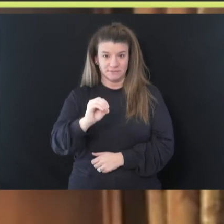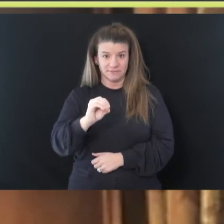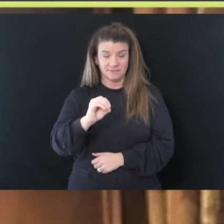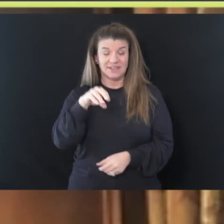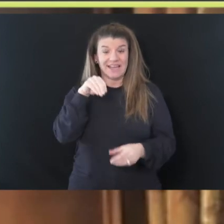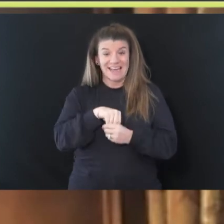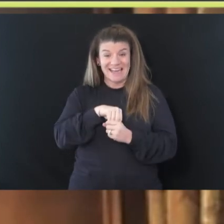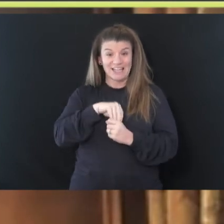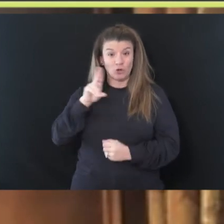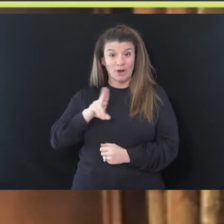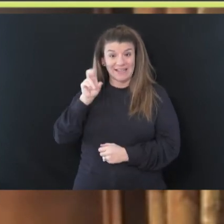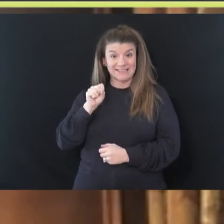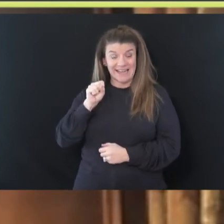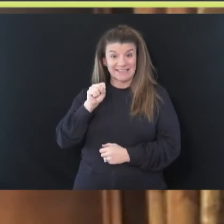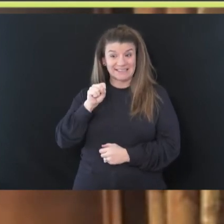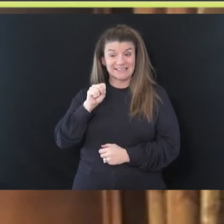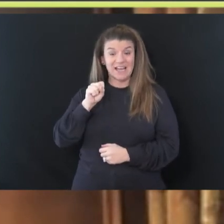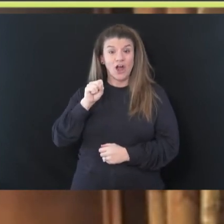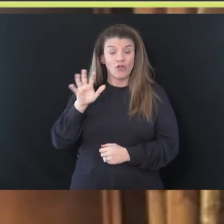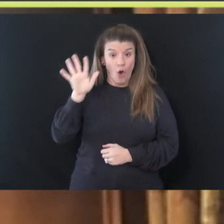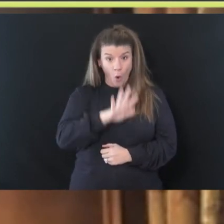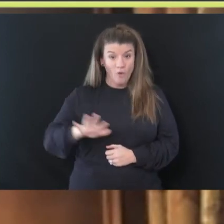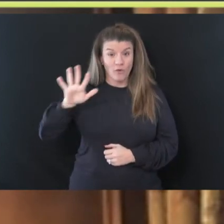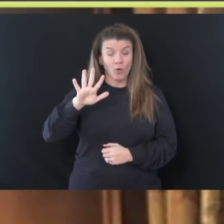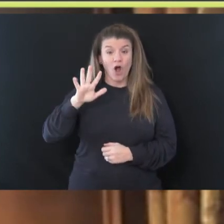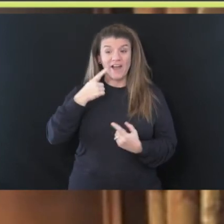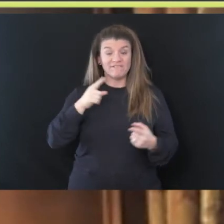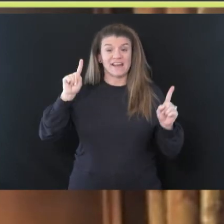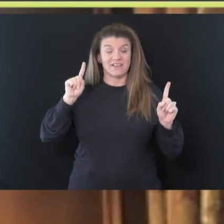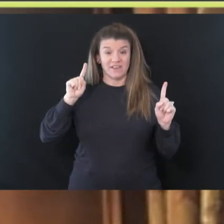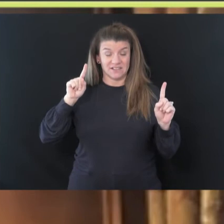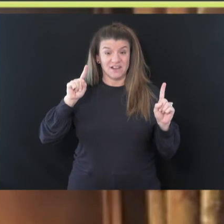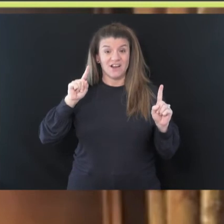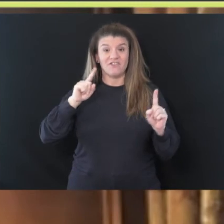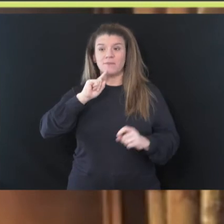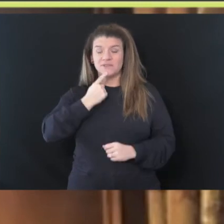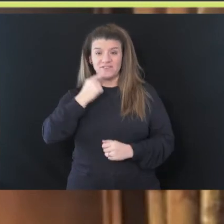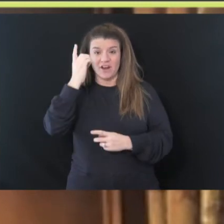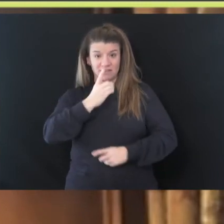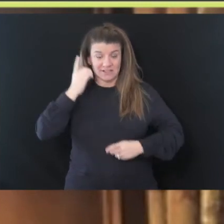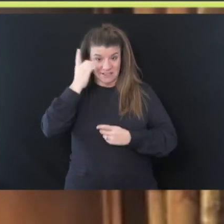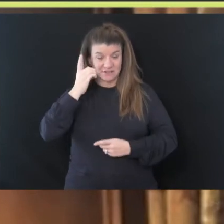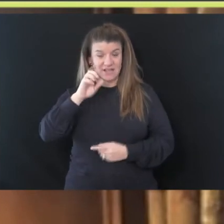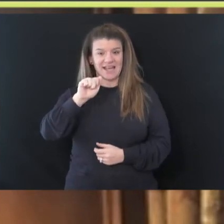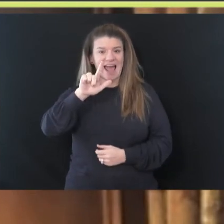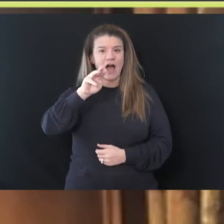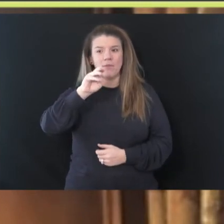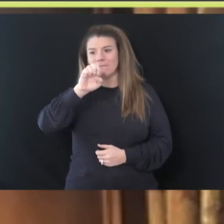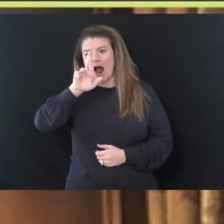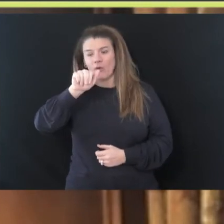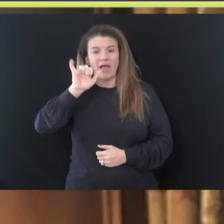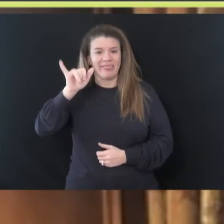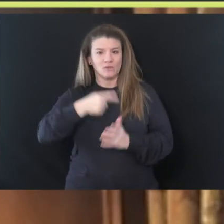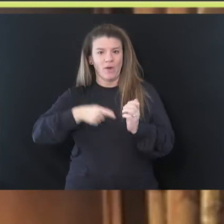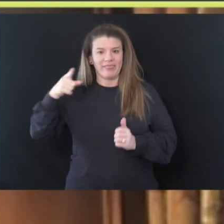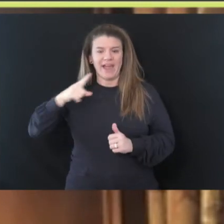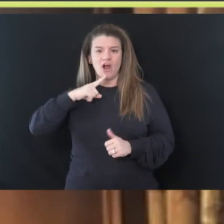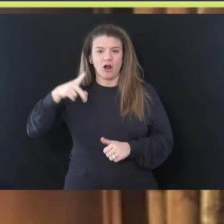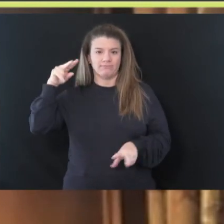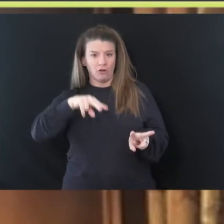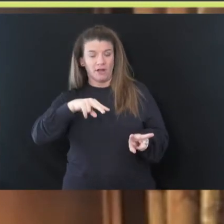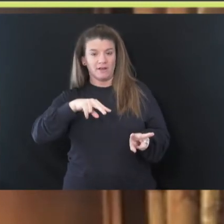United States, the overall effectiveness for moderate and severe disease, and that's what they judge by, and at least what's been